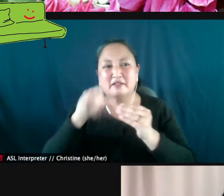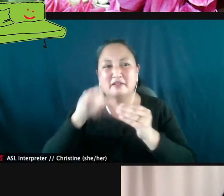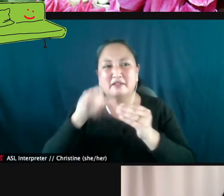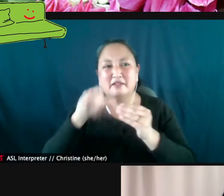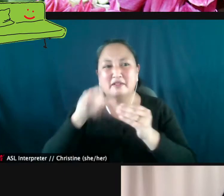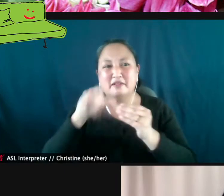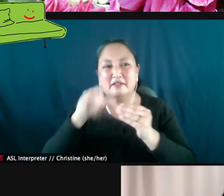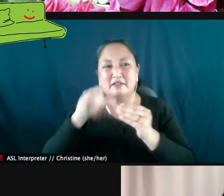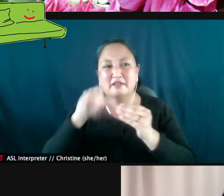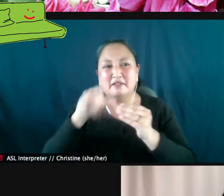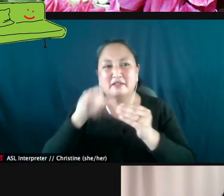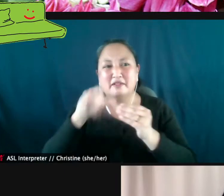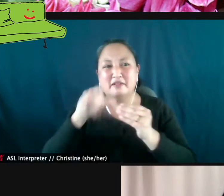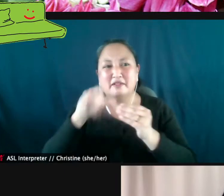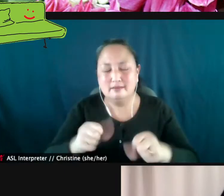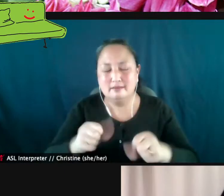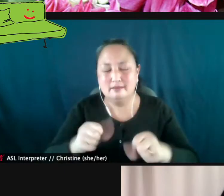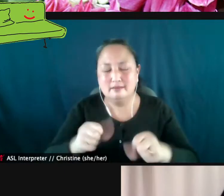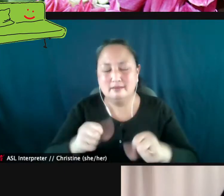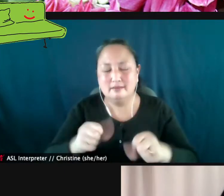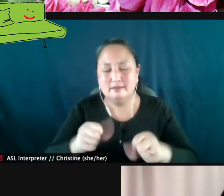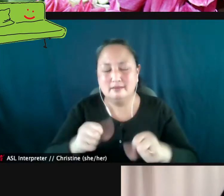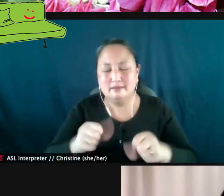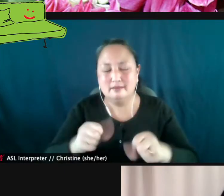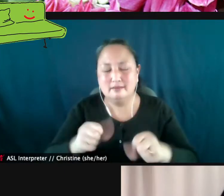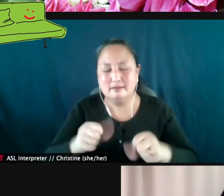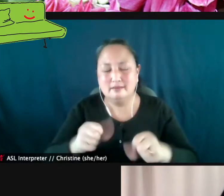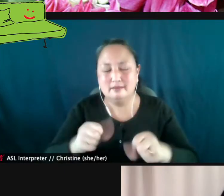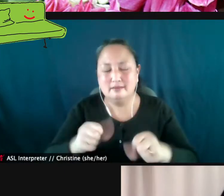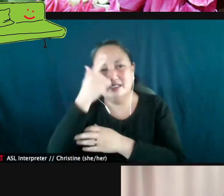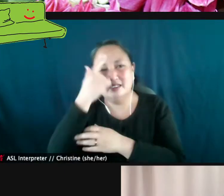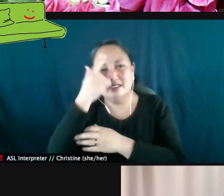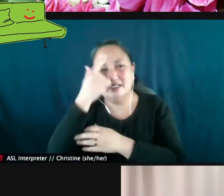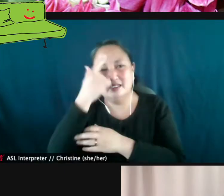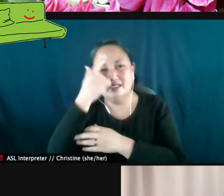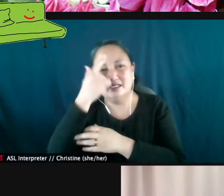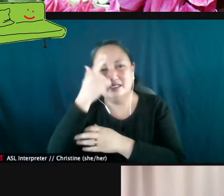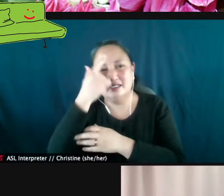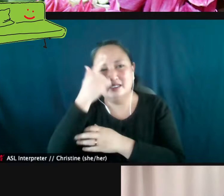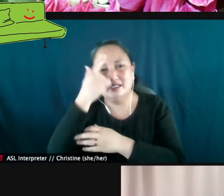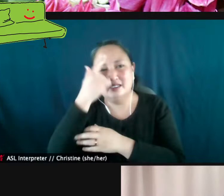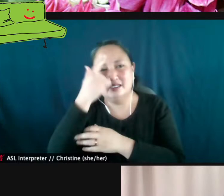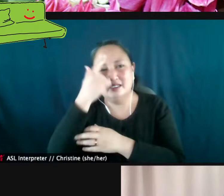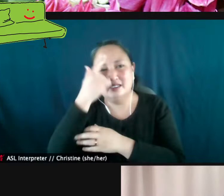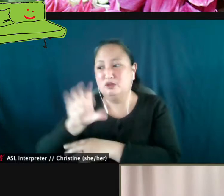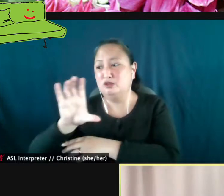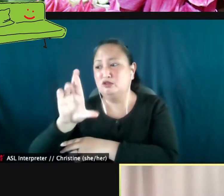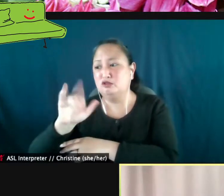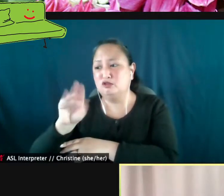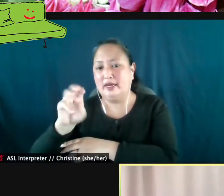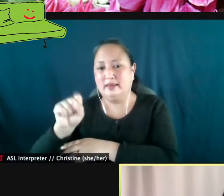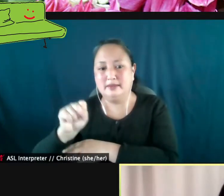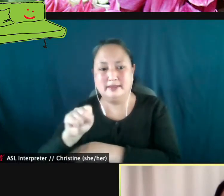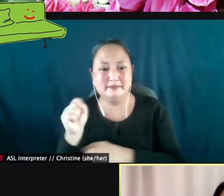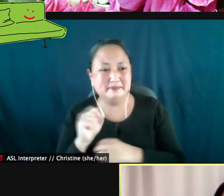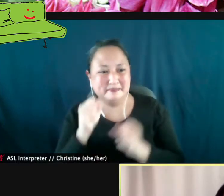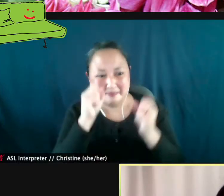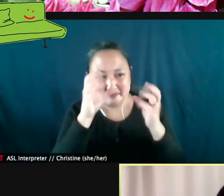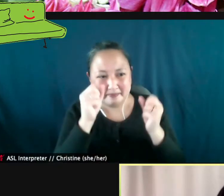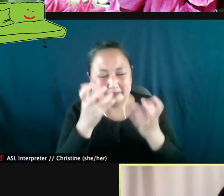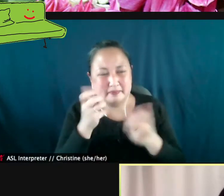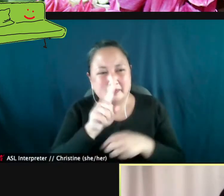up space, in light of a lot of the recent crimes in the news. Yeah, that's amazing. I want to